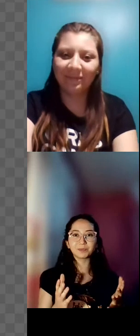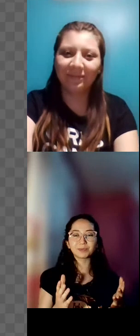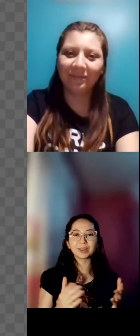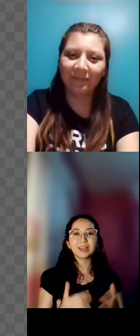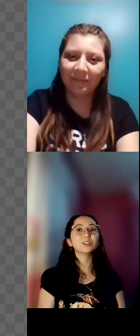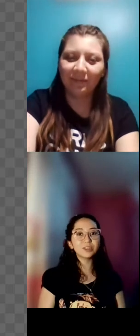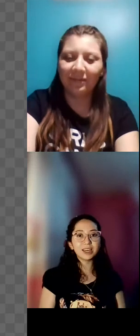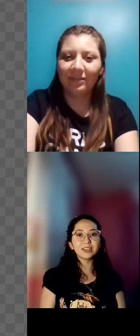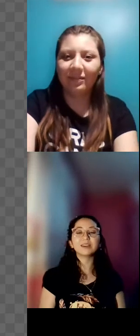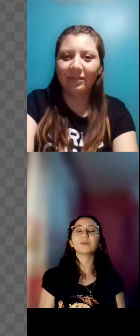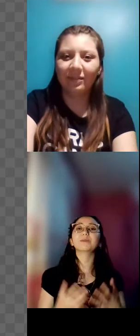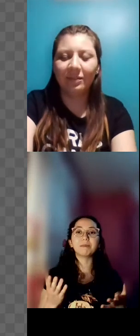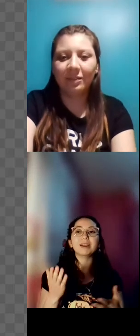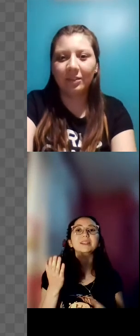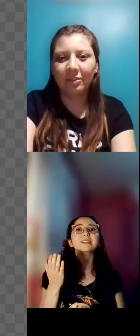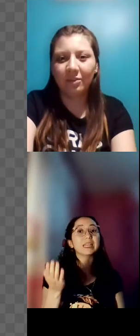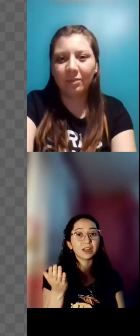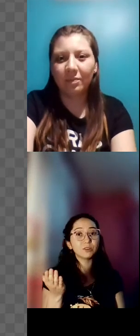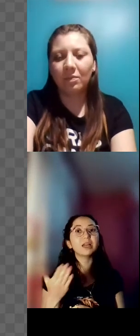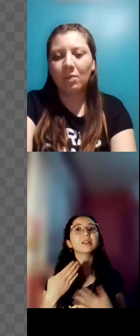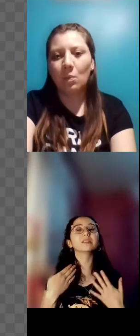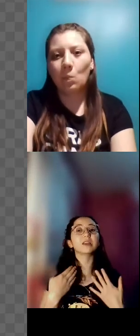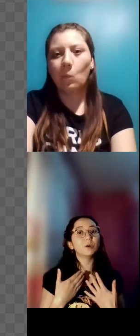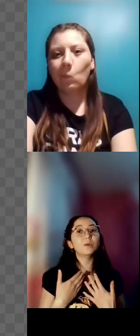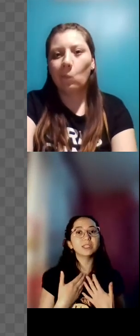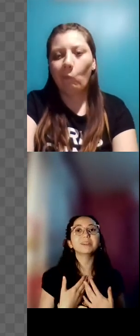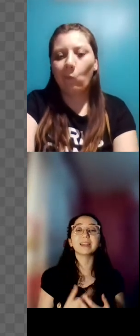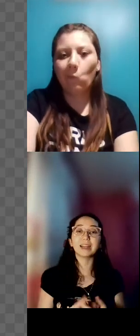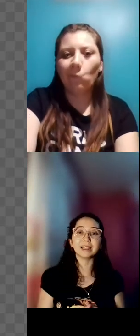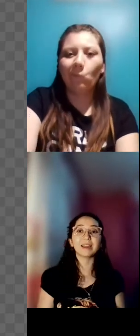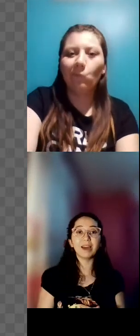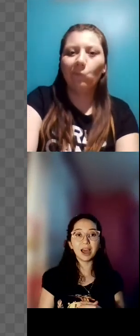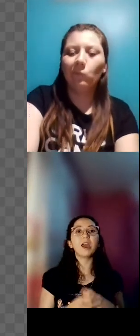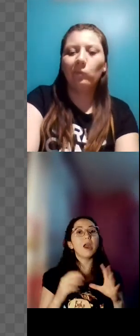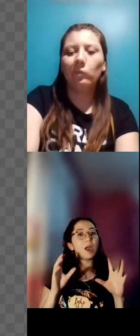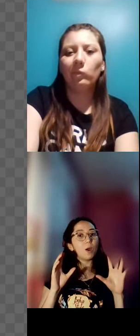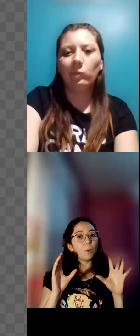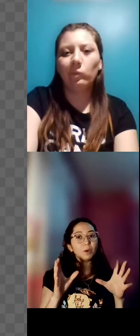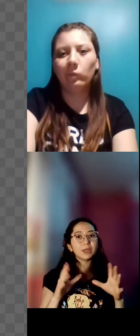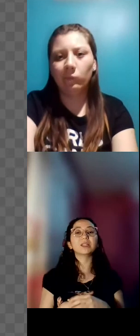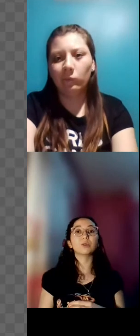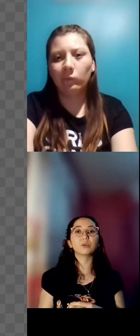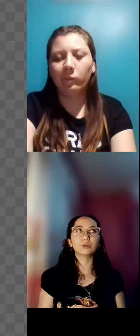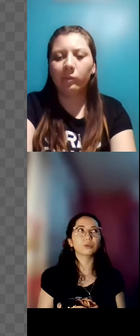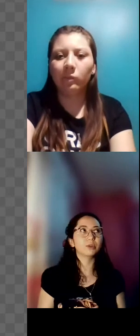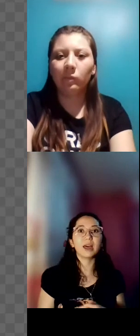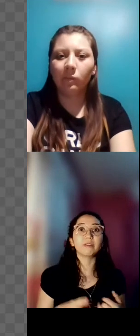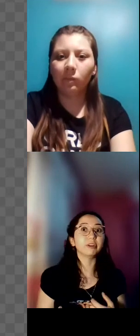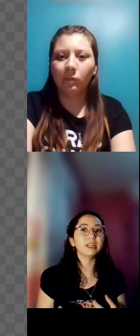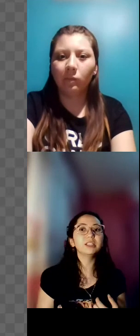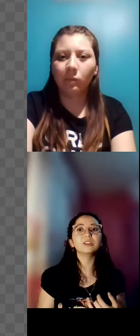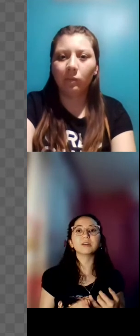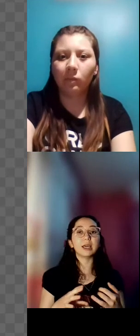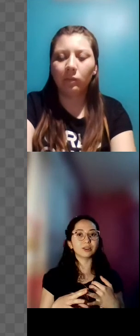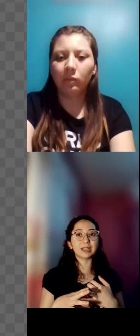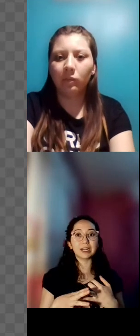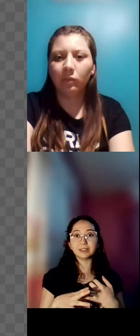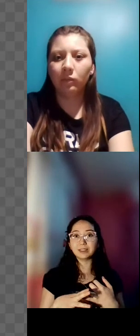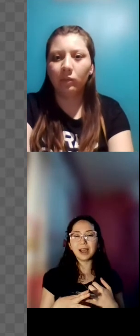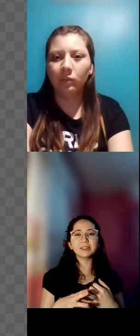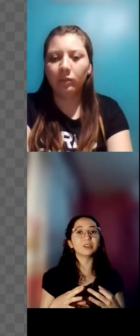Good morning! Today, with my partner Daniela Gonzalez and who speaks Tanay Carvajal, we will introduce you to the